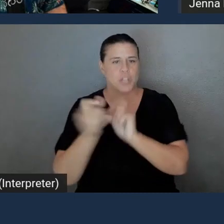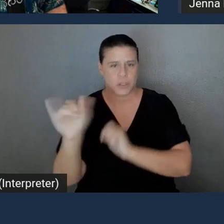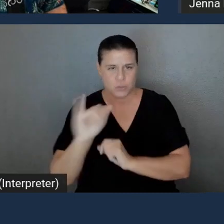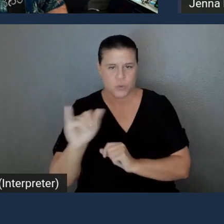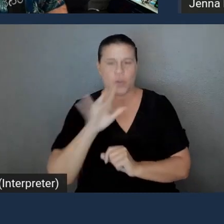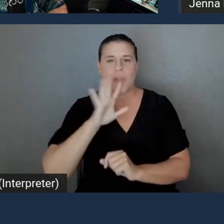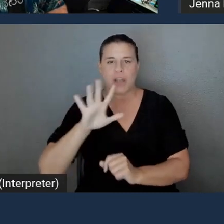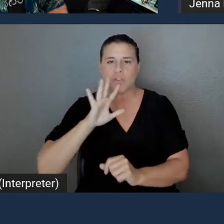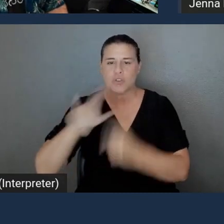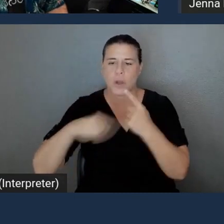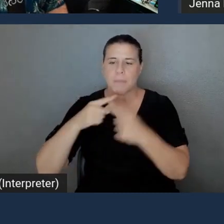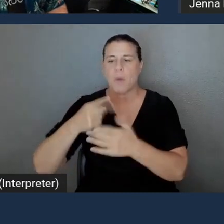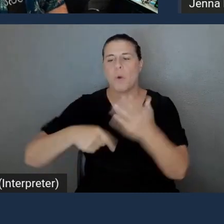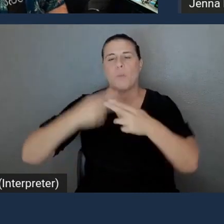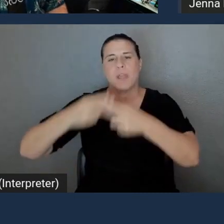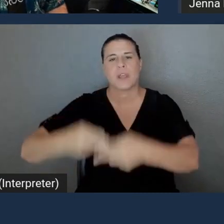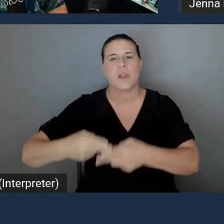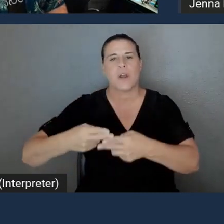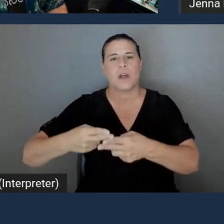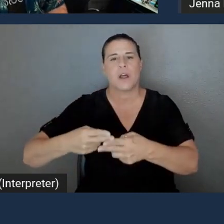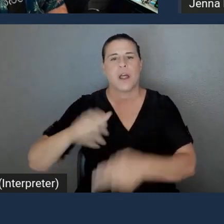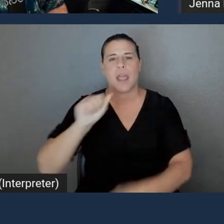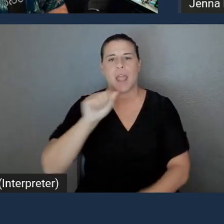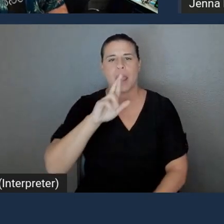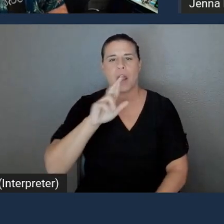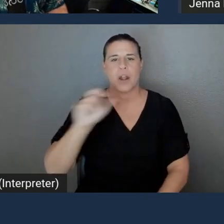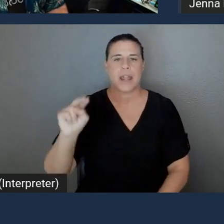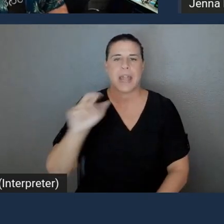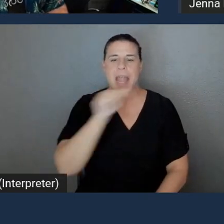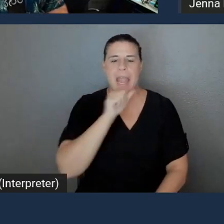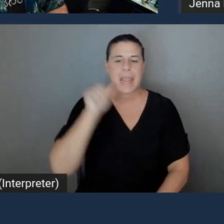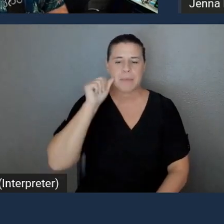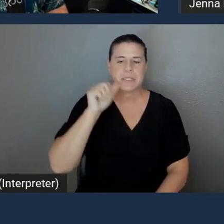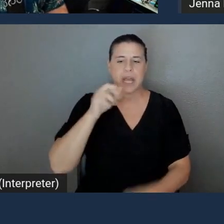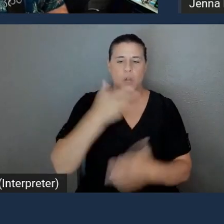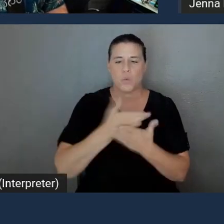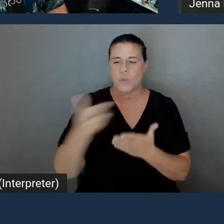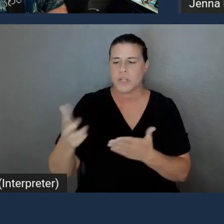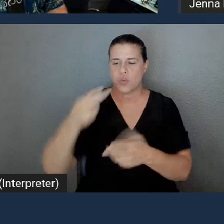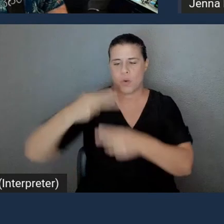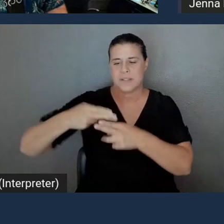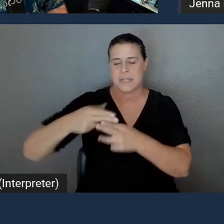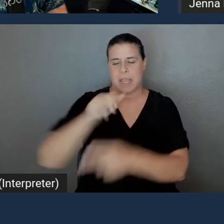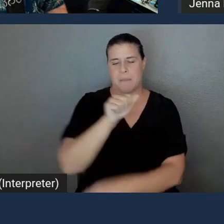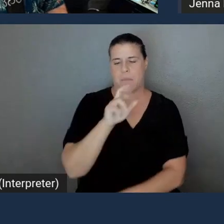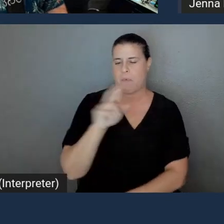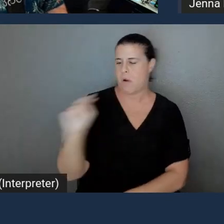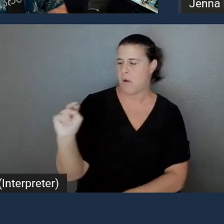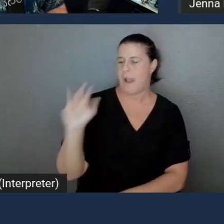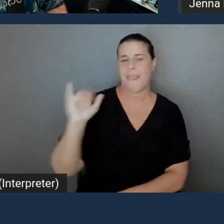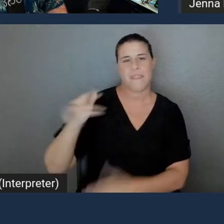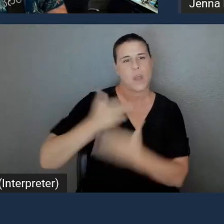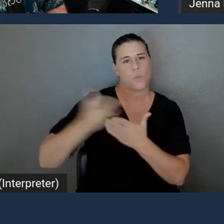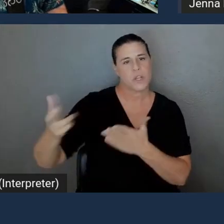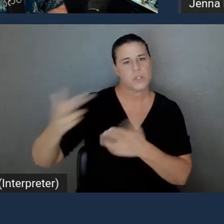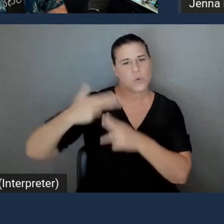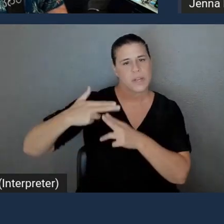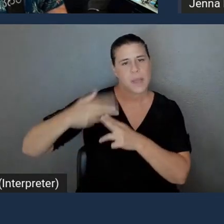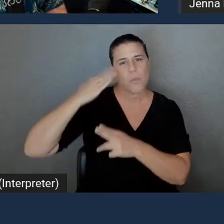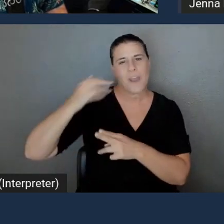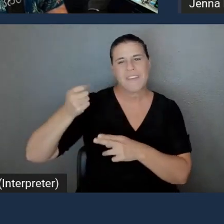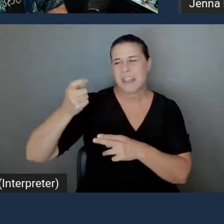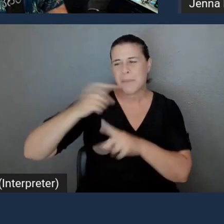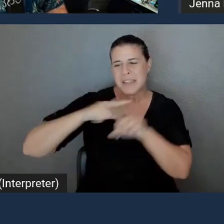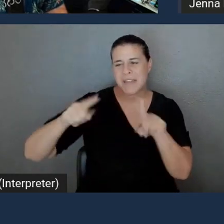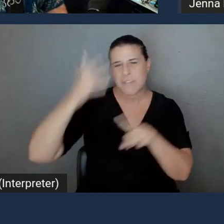to what we refer to as an ARN, or an Amazon resource name. Yep. And so that resource name is going to have a slightly different